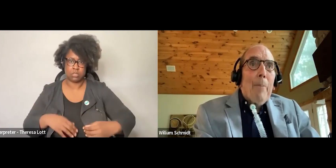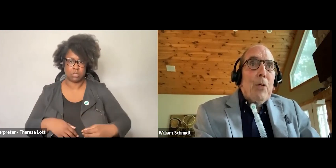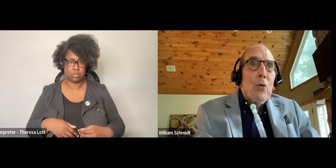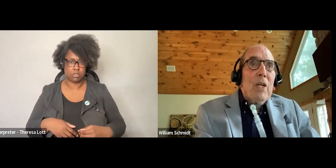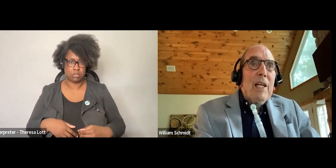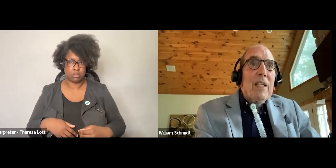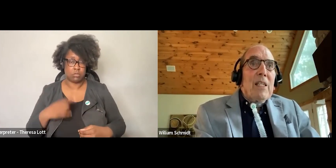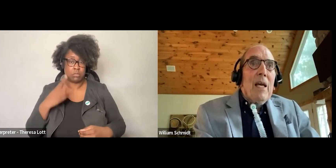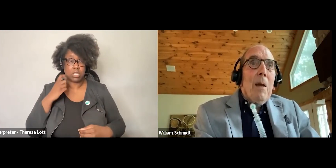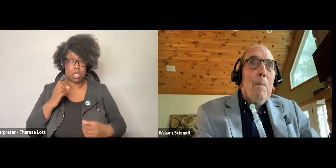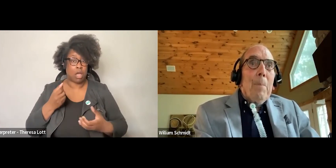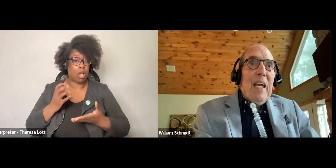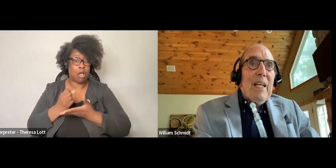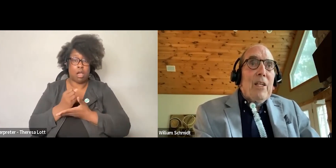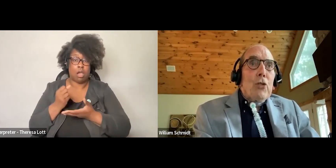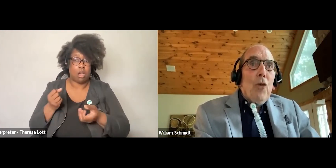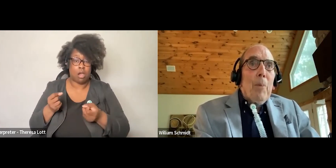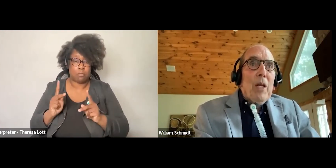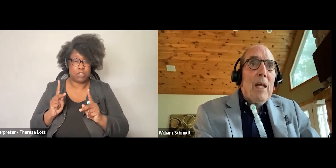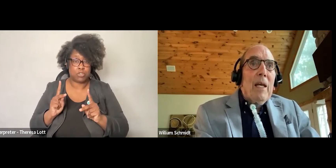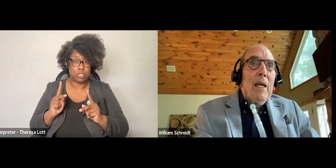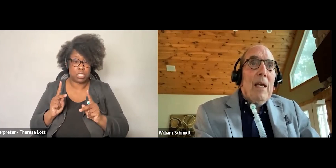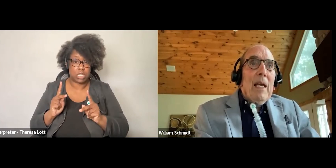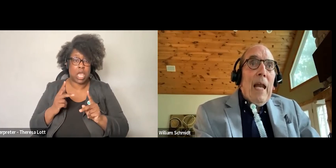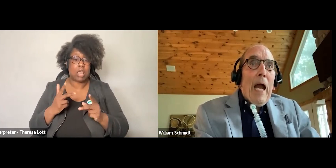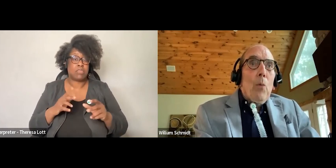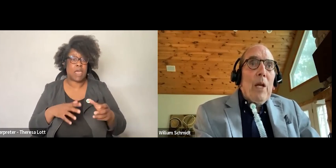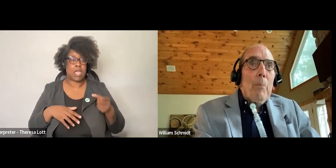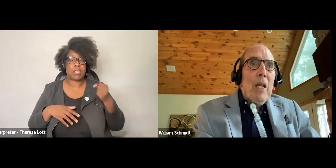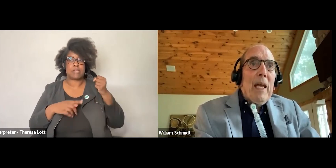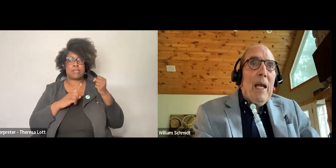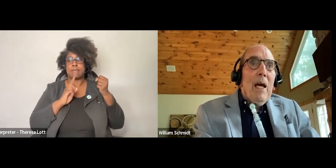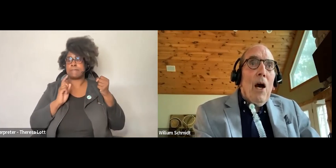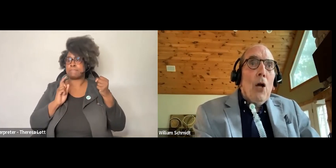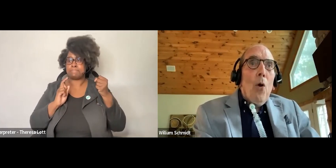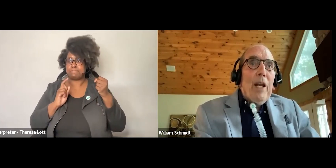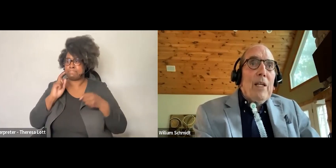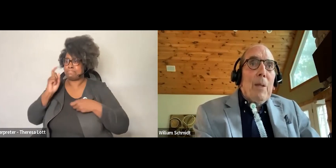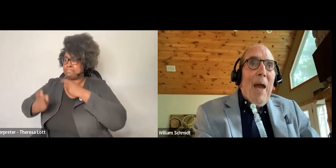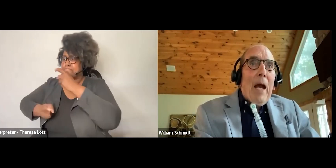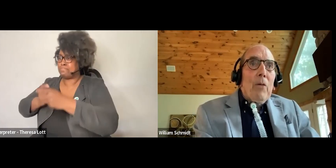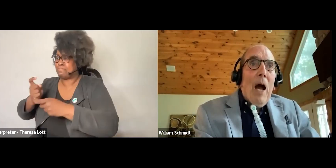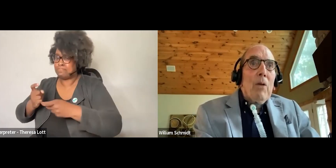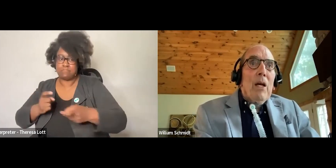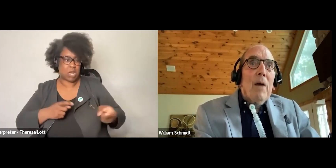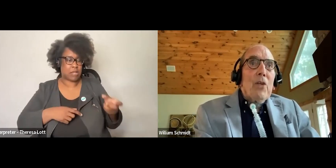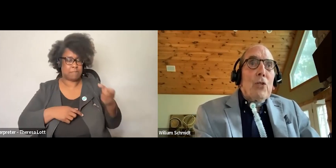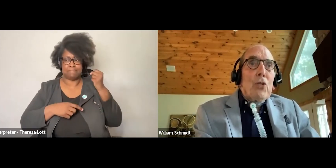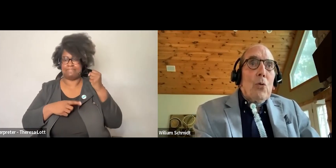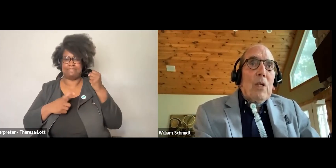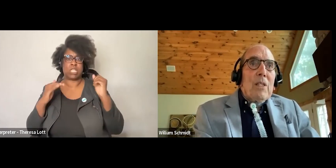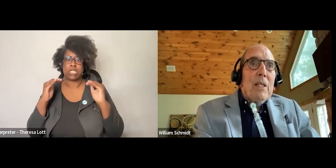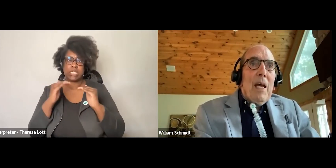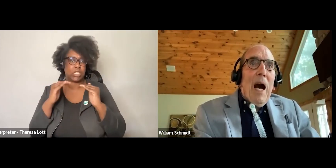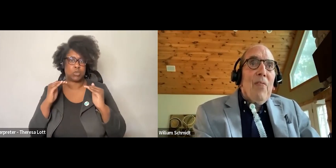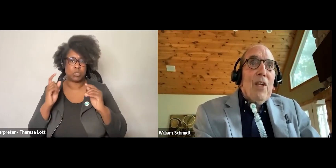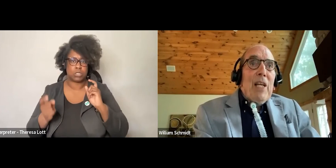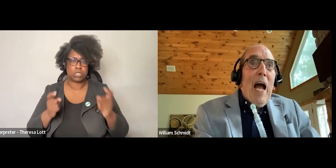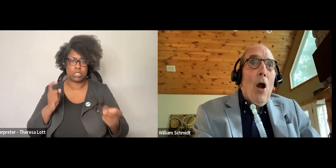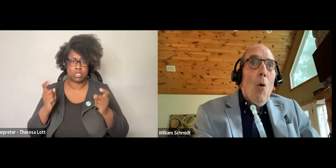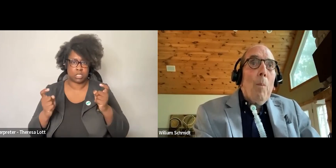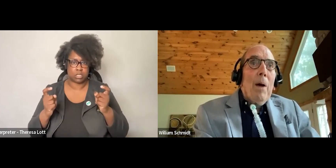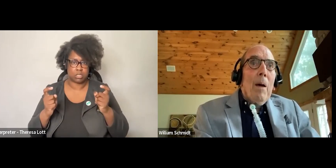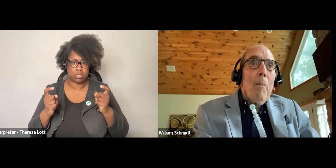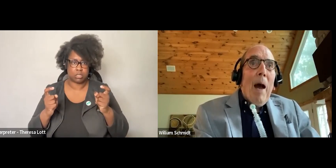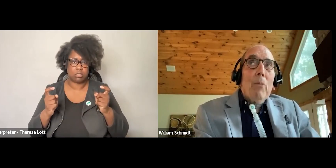those opportunities be distributed inequitably according to background of the students. This,